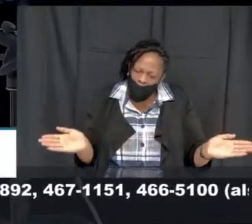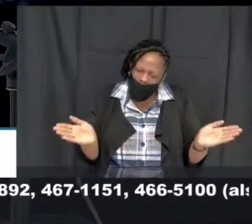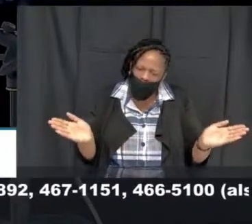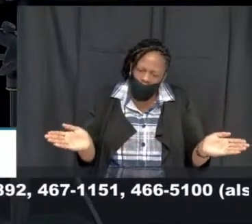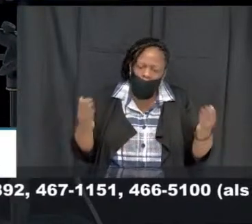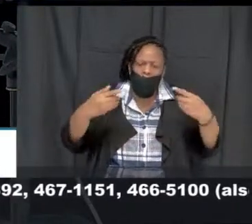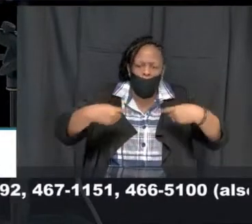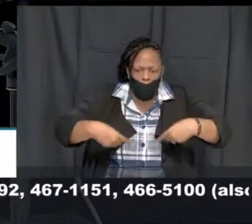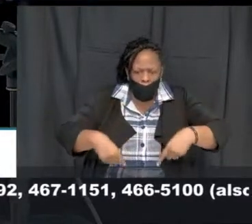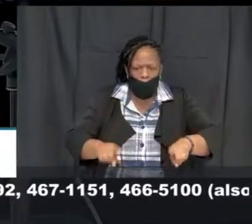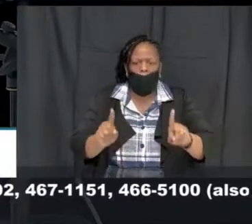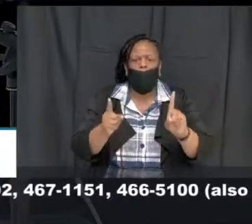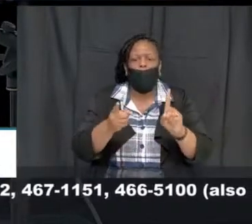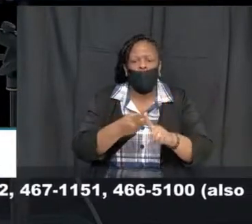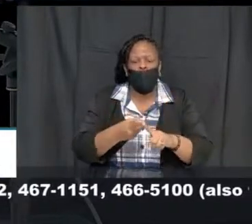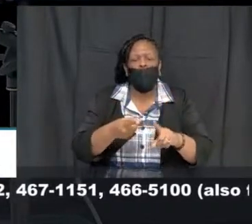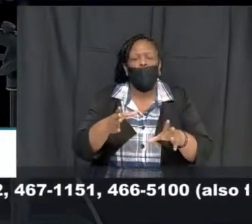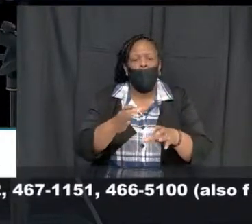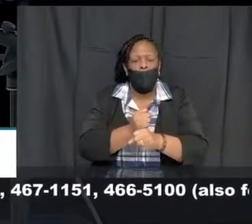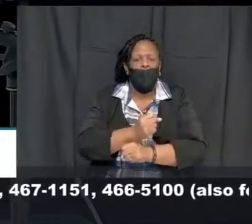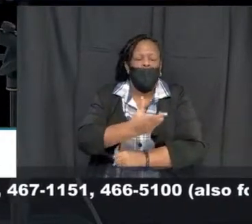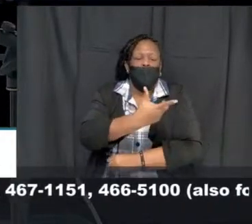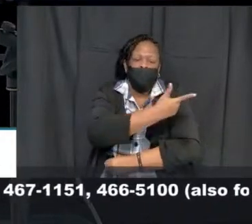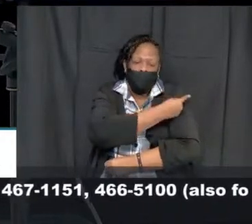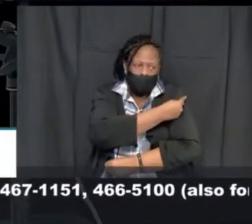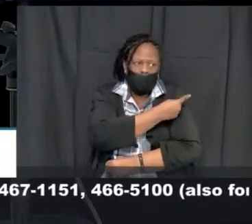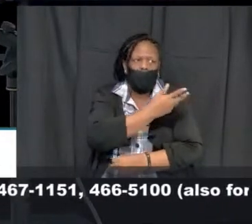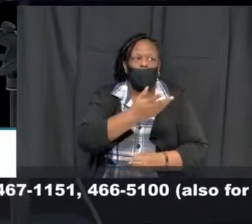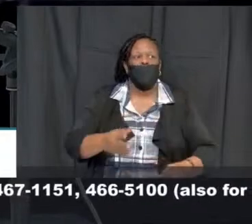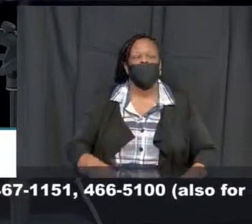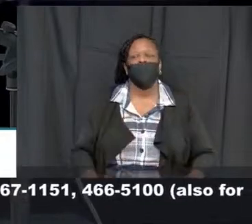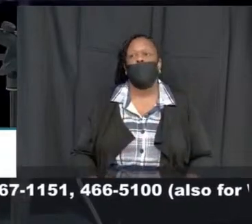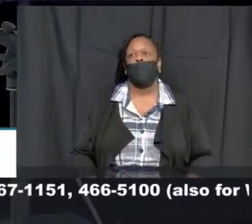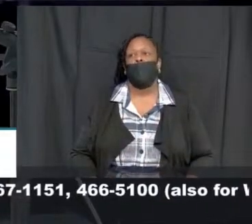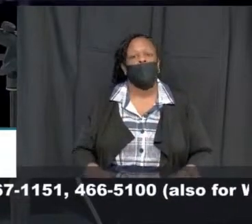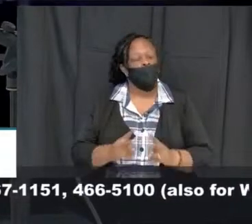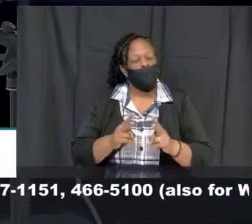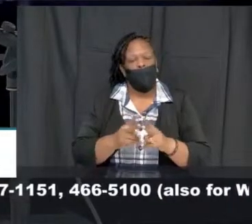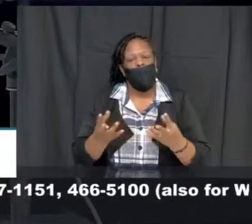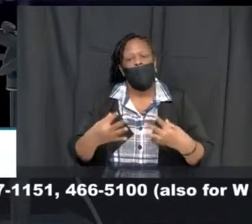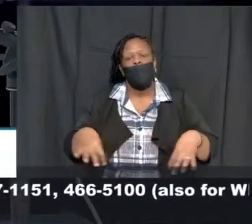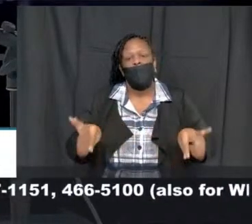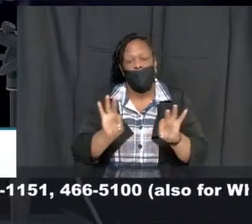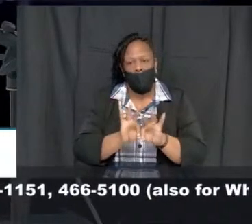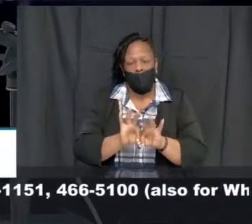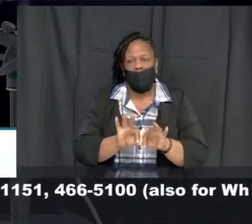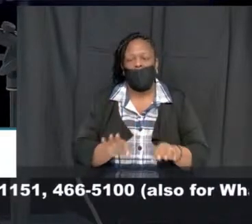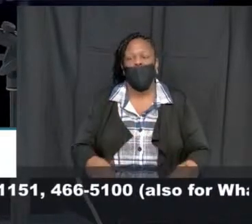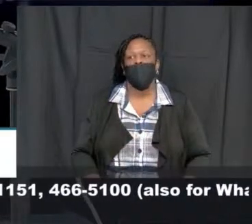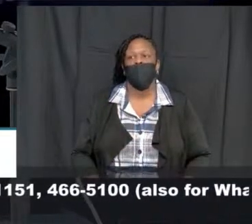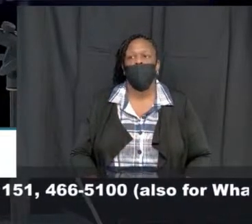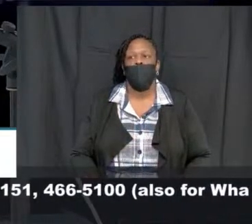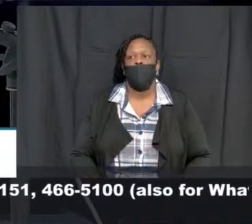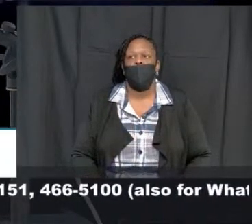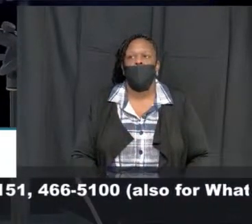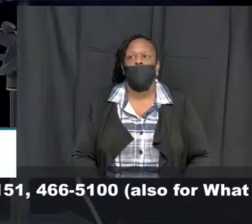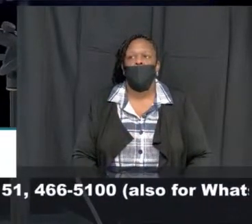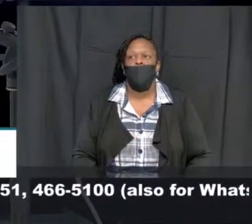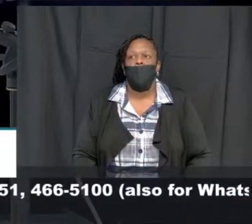to allow time for your employees, your team members, your associates, your colleagues to have time to go and get